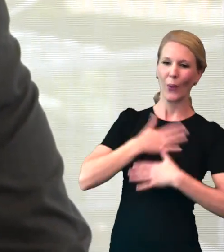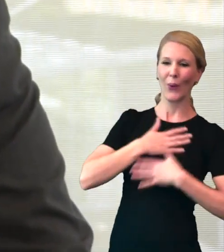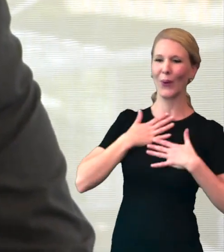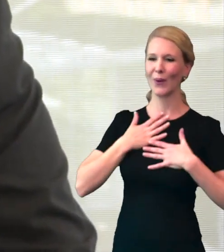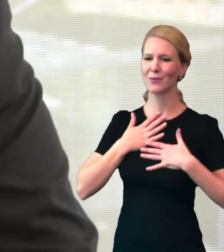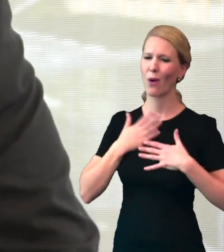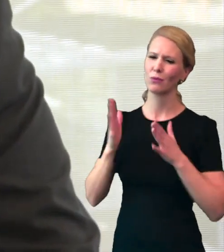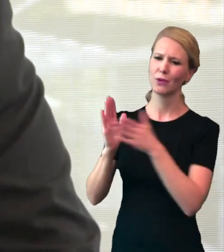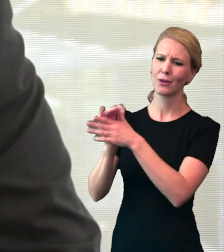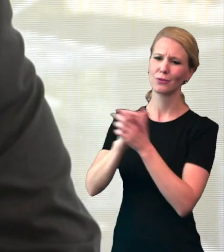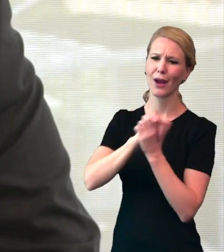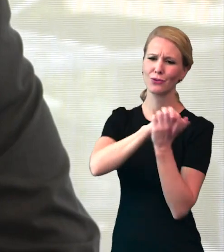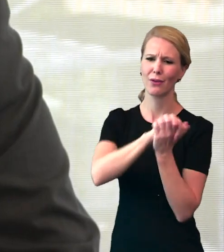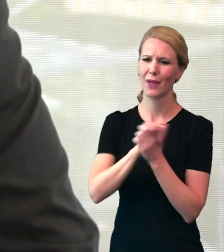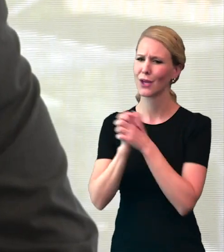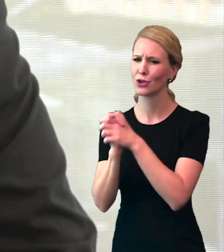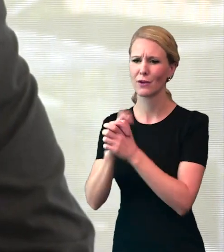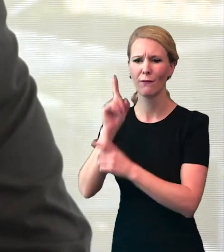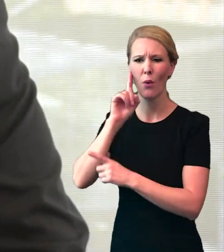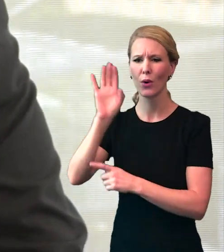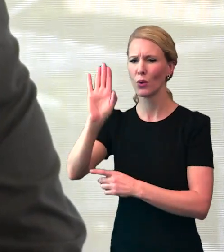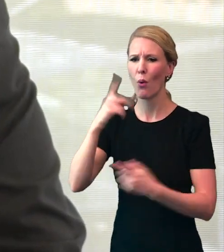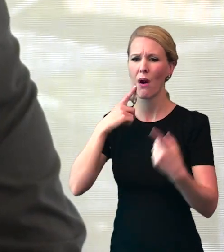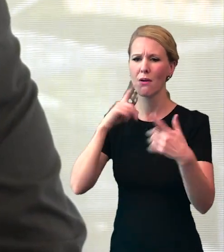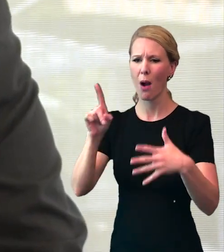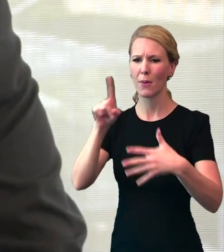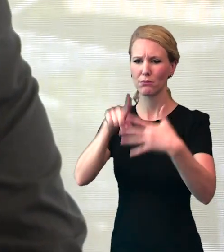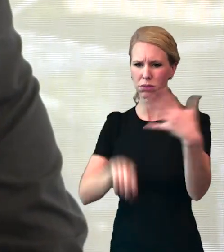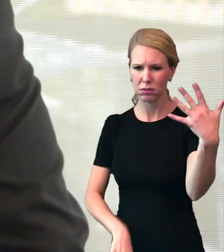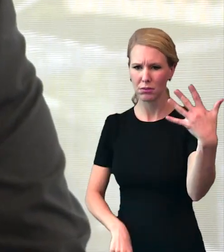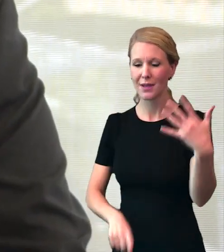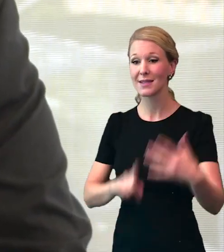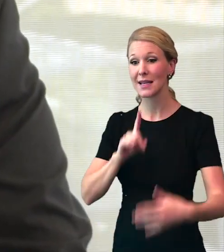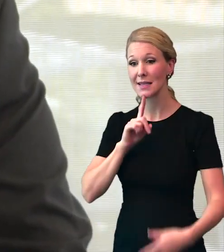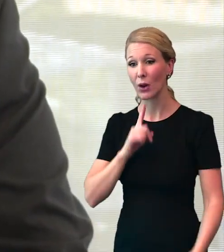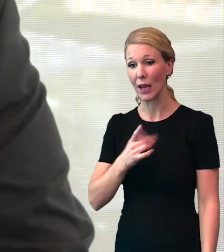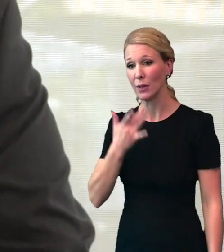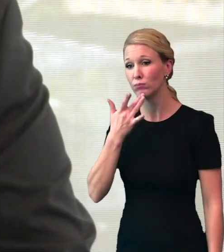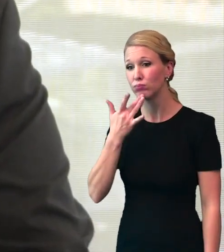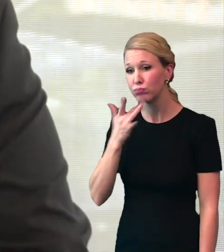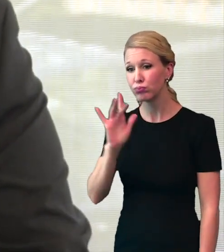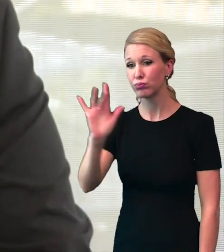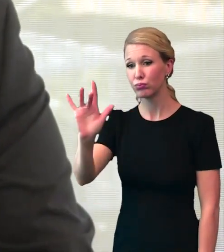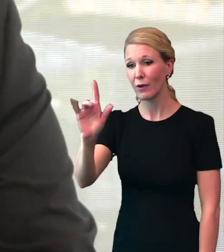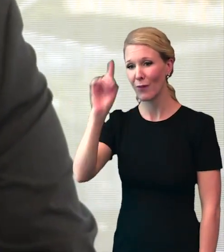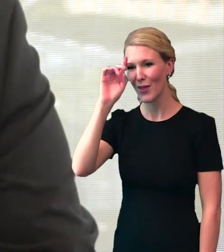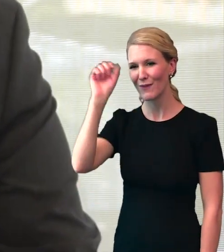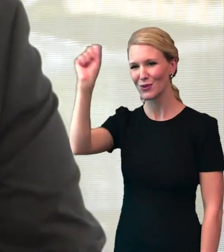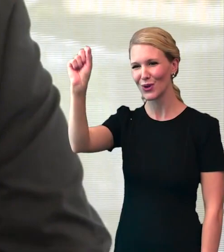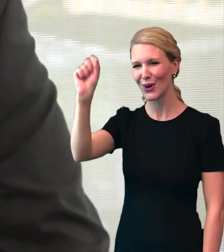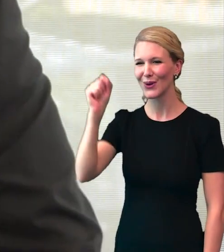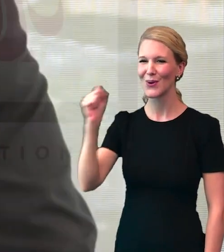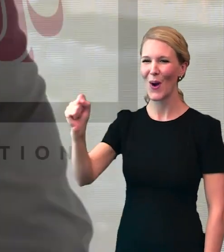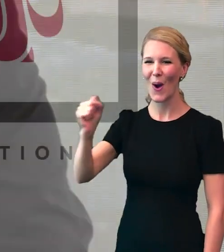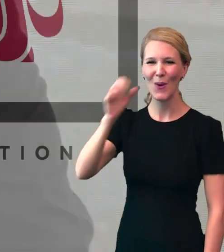on your accomplishments and my sincere best wishes for your future endeavors. Go Cougs!